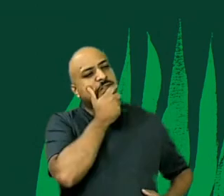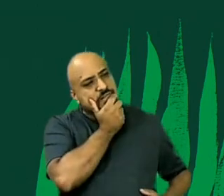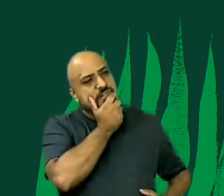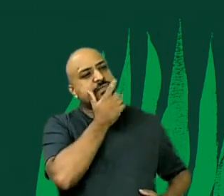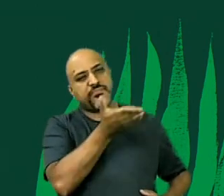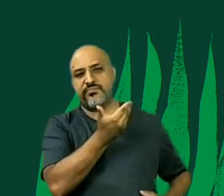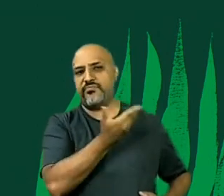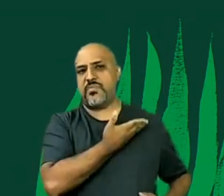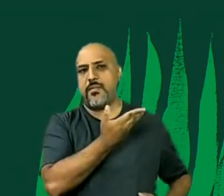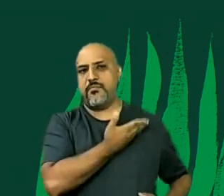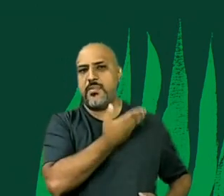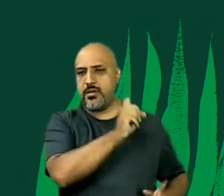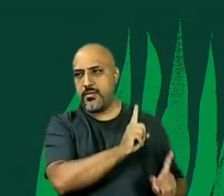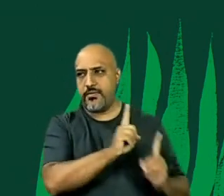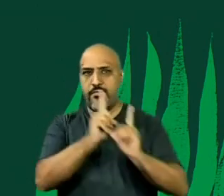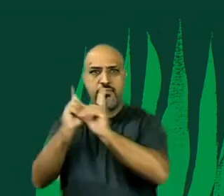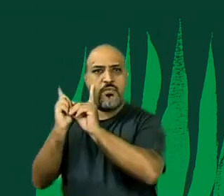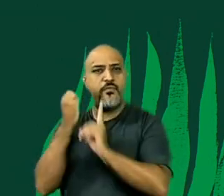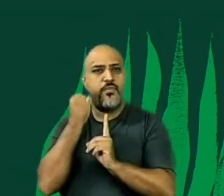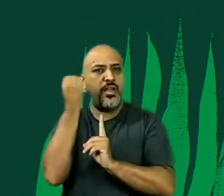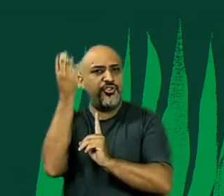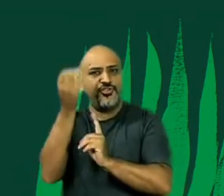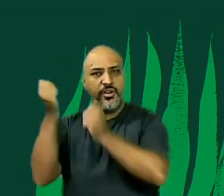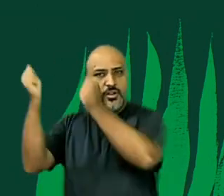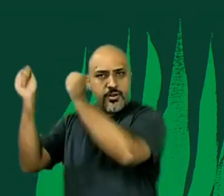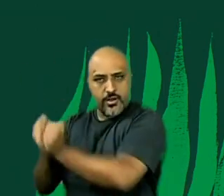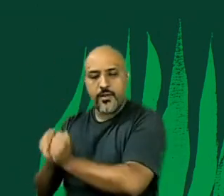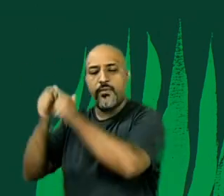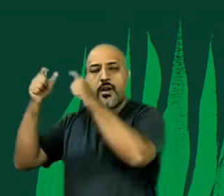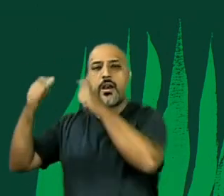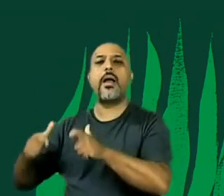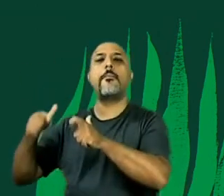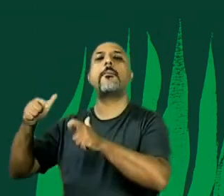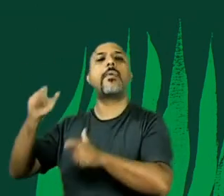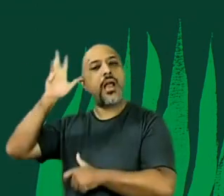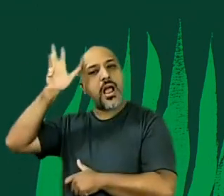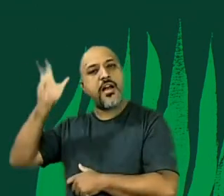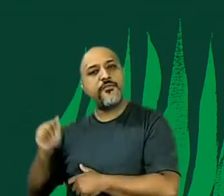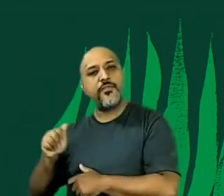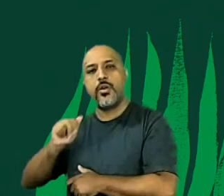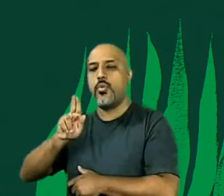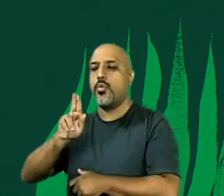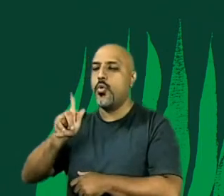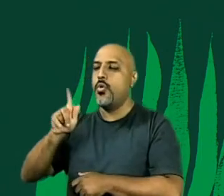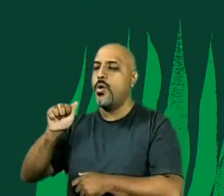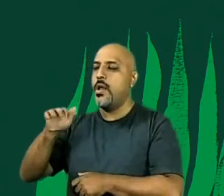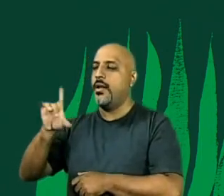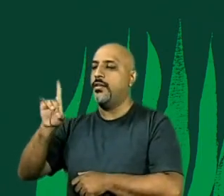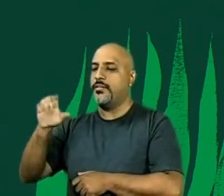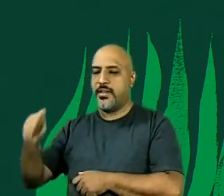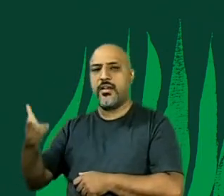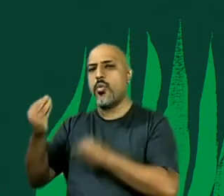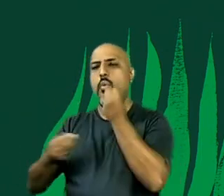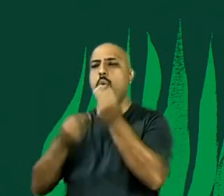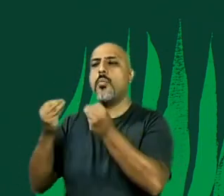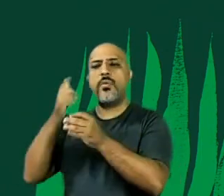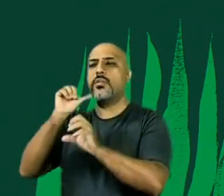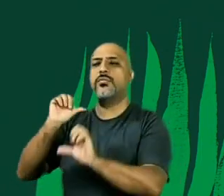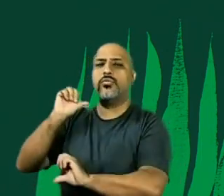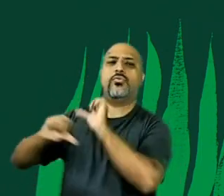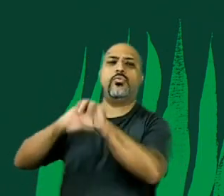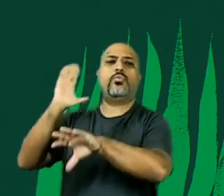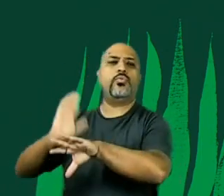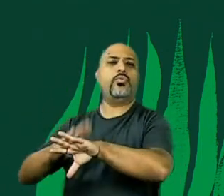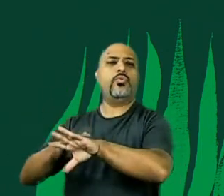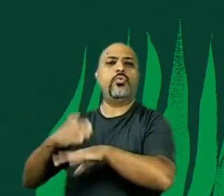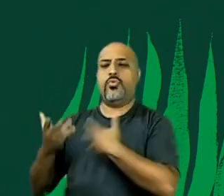to find out how she became that way. And from there to Kenya, and you know, years later to